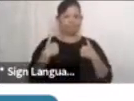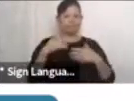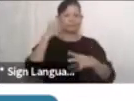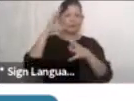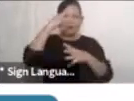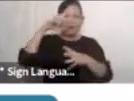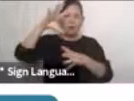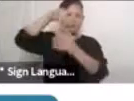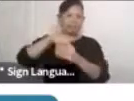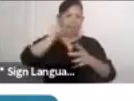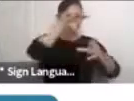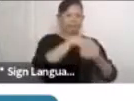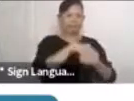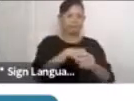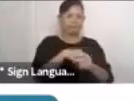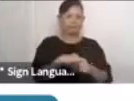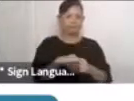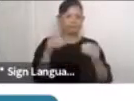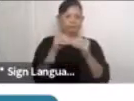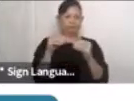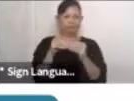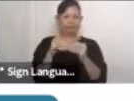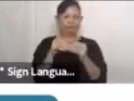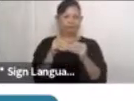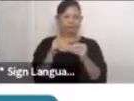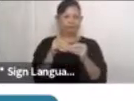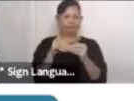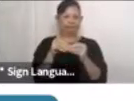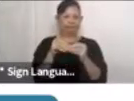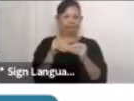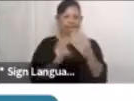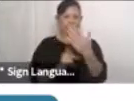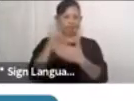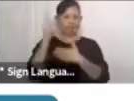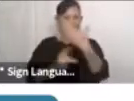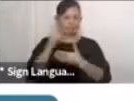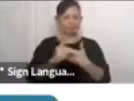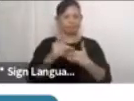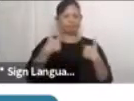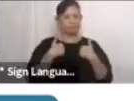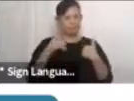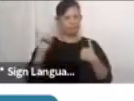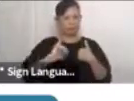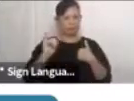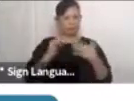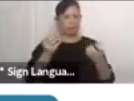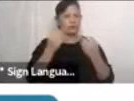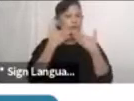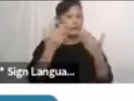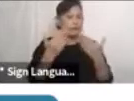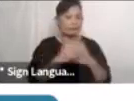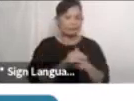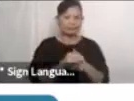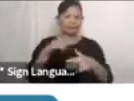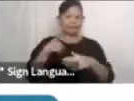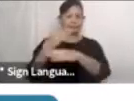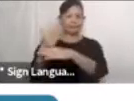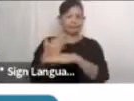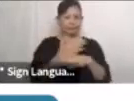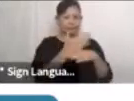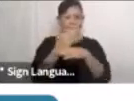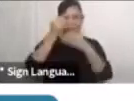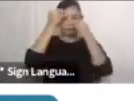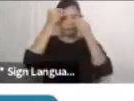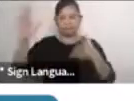as possible for this session. I also need to say that I am sharing this information